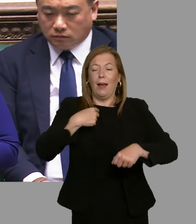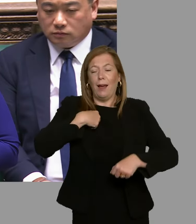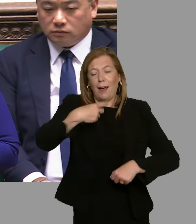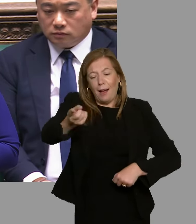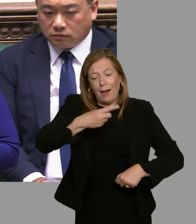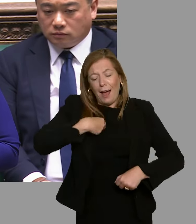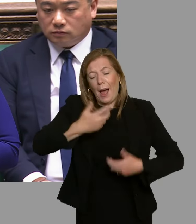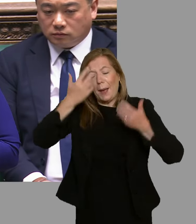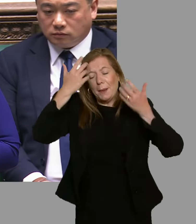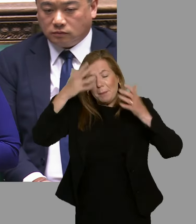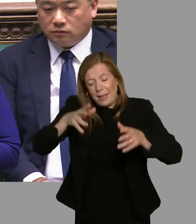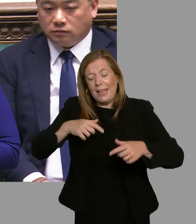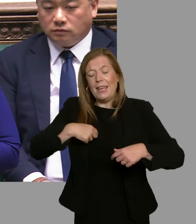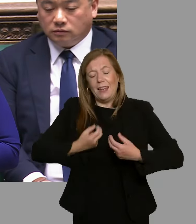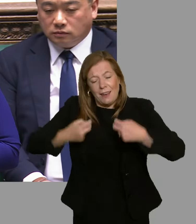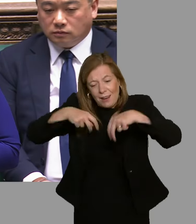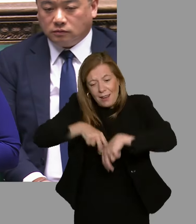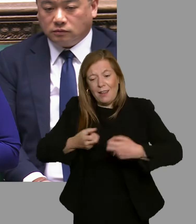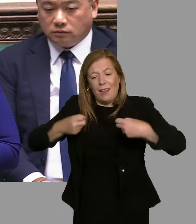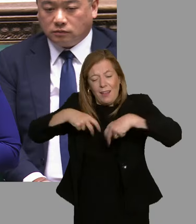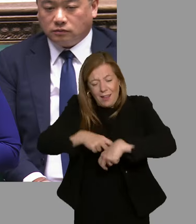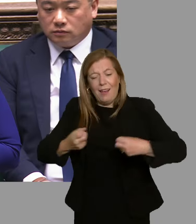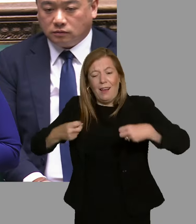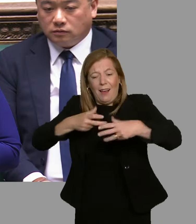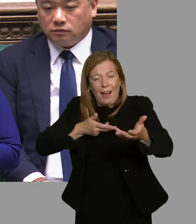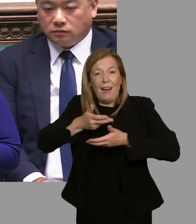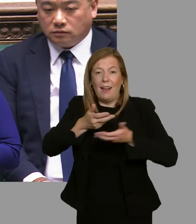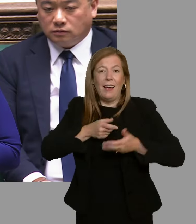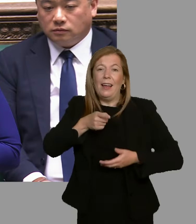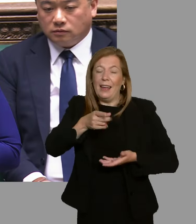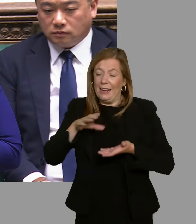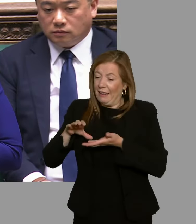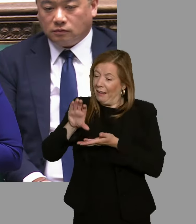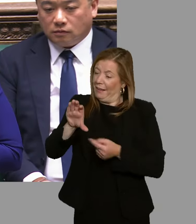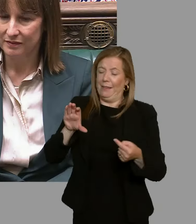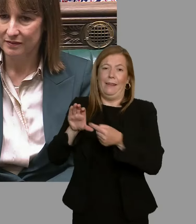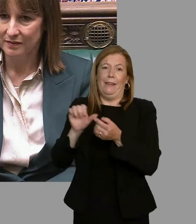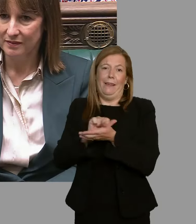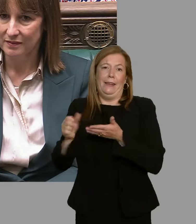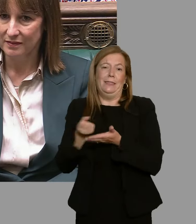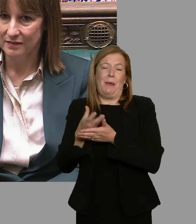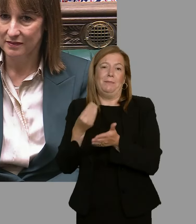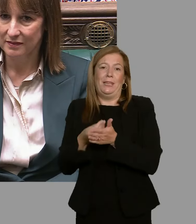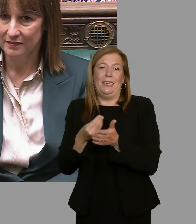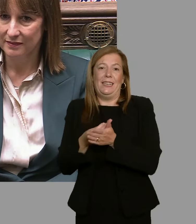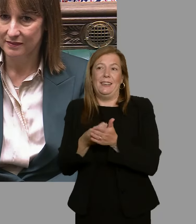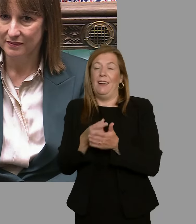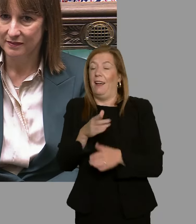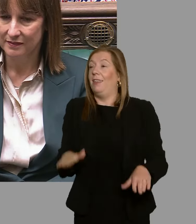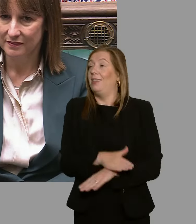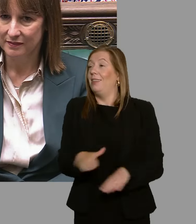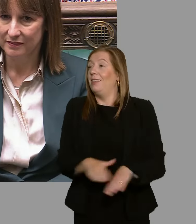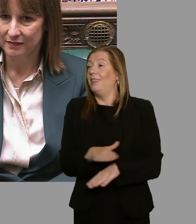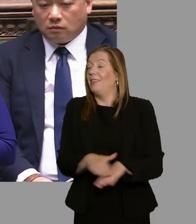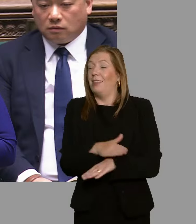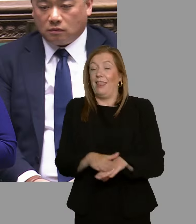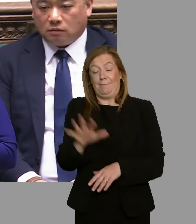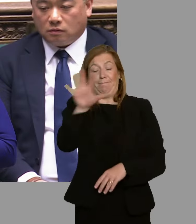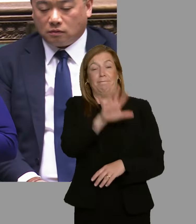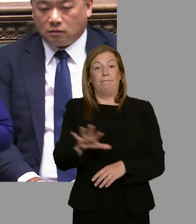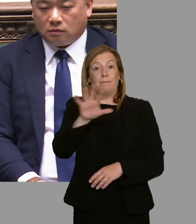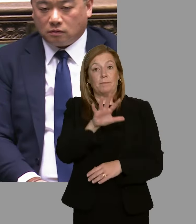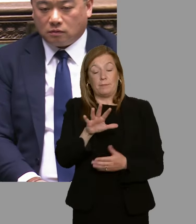It's either he's not paying attention or he is saying things to disguise what is going on. That money will not pay for the jobs tax. He knows